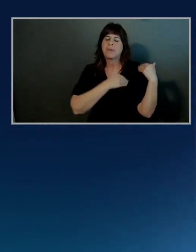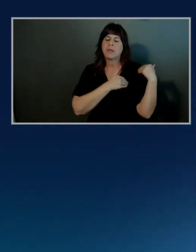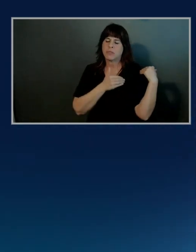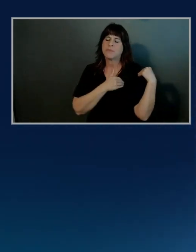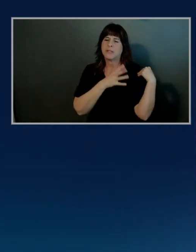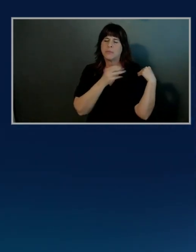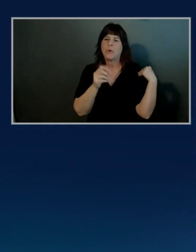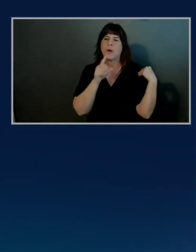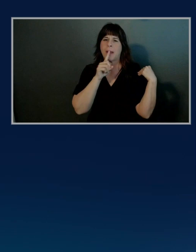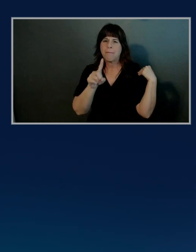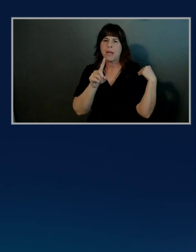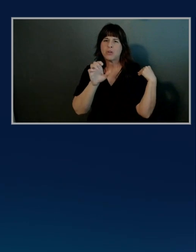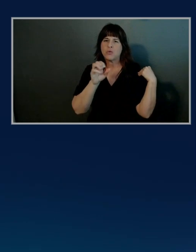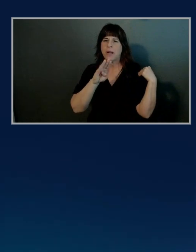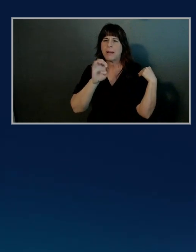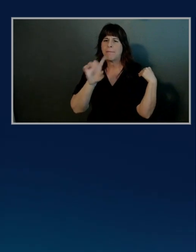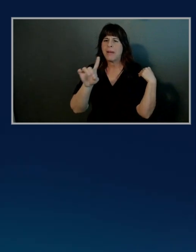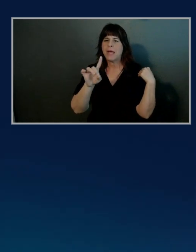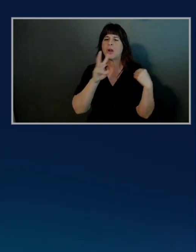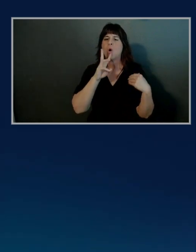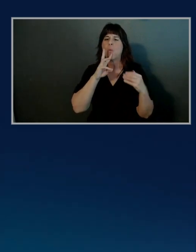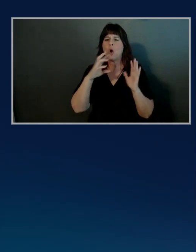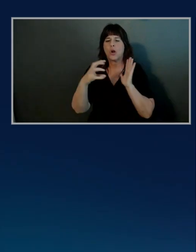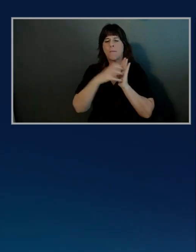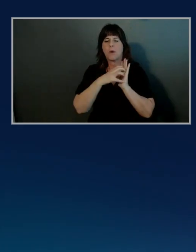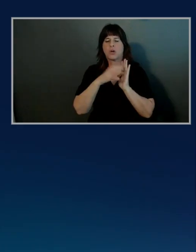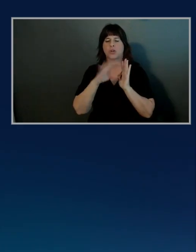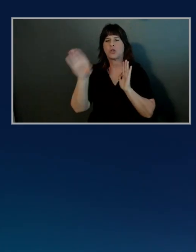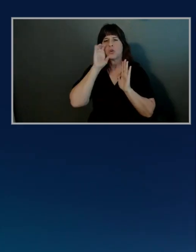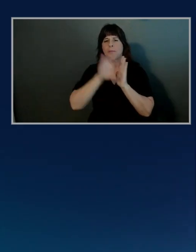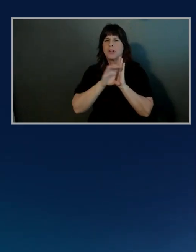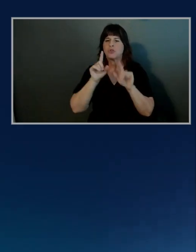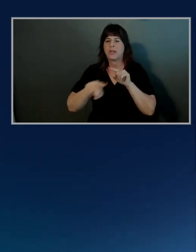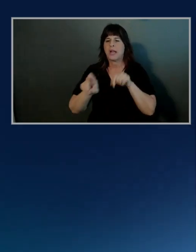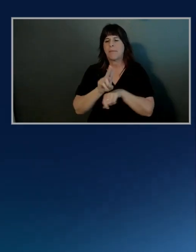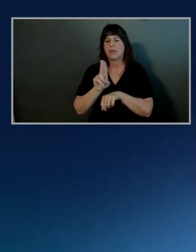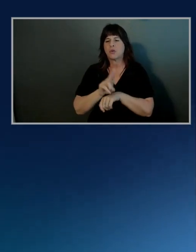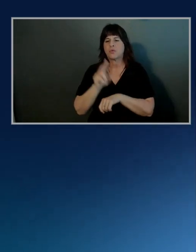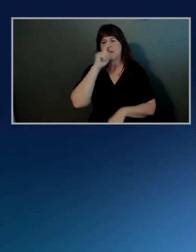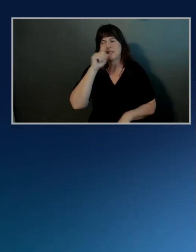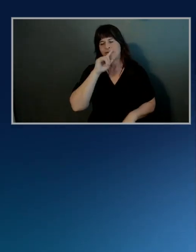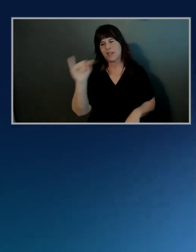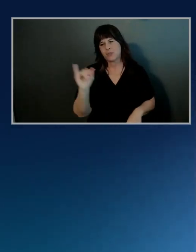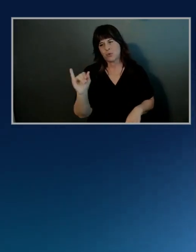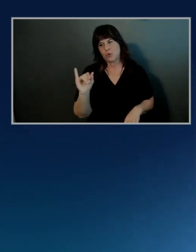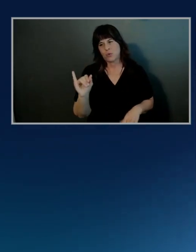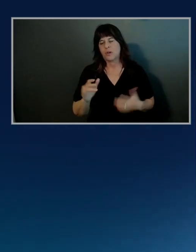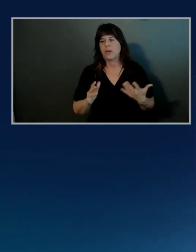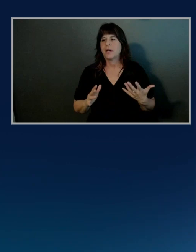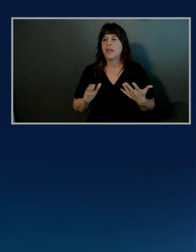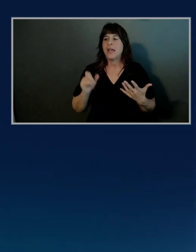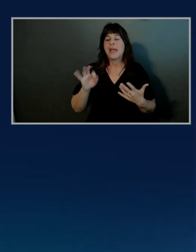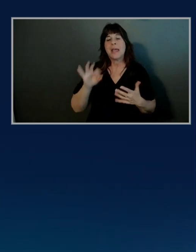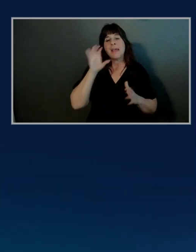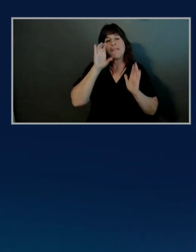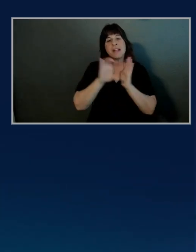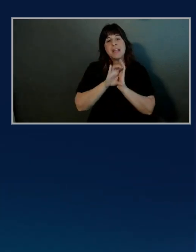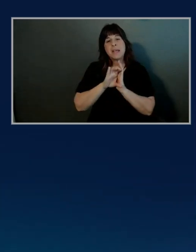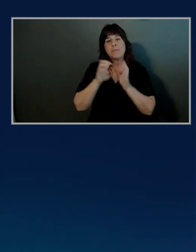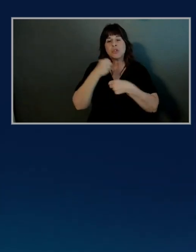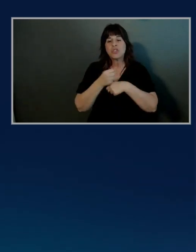sure you embed some sort of a watermark so your images couldn't be used as fakes, right? So that if an image was generated by your